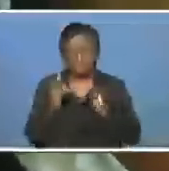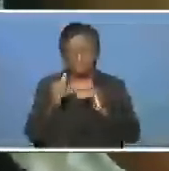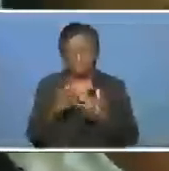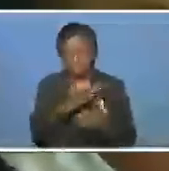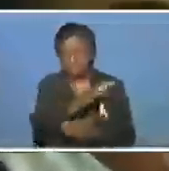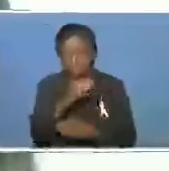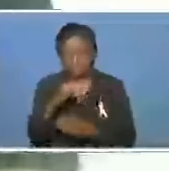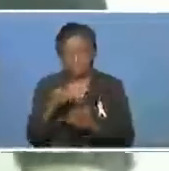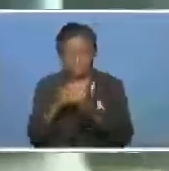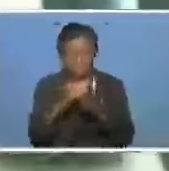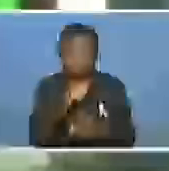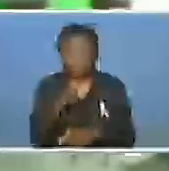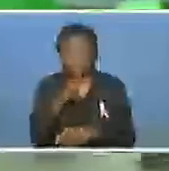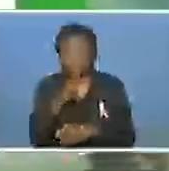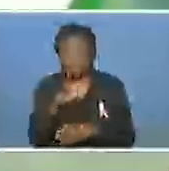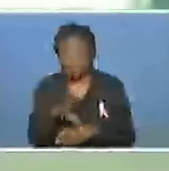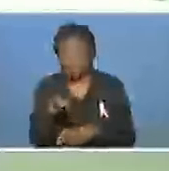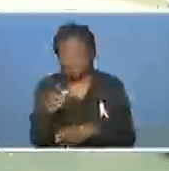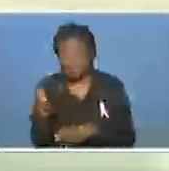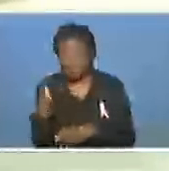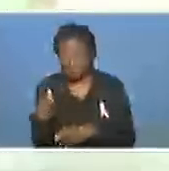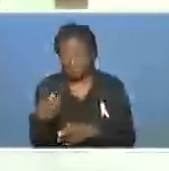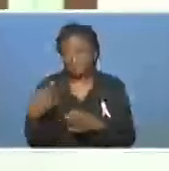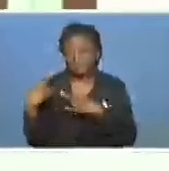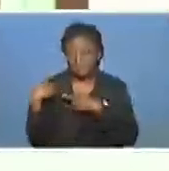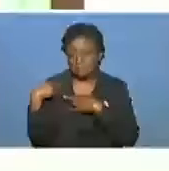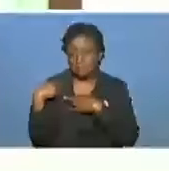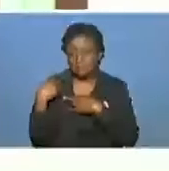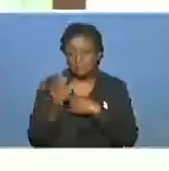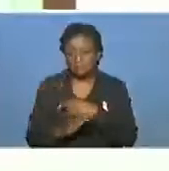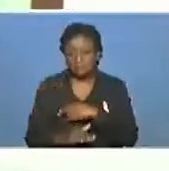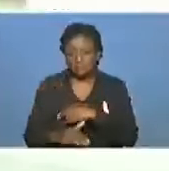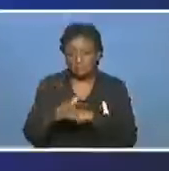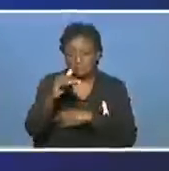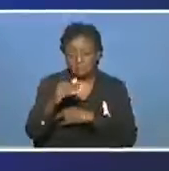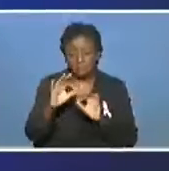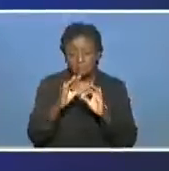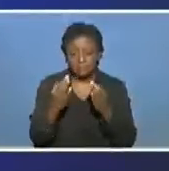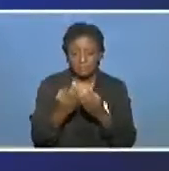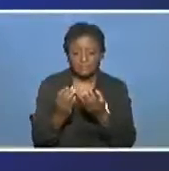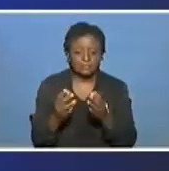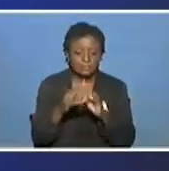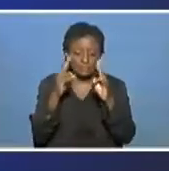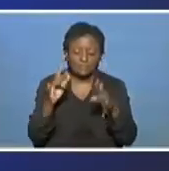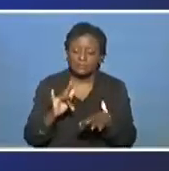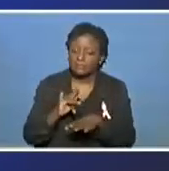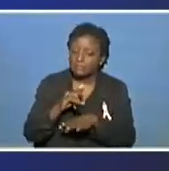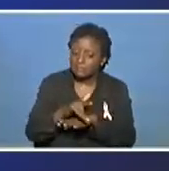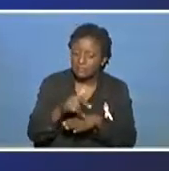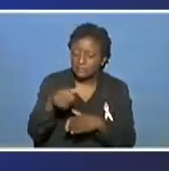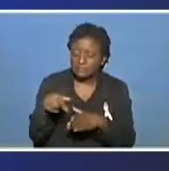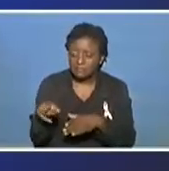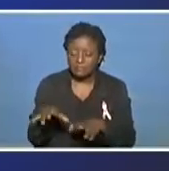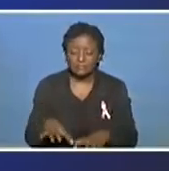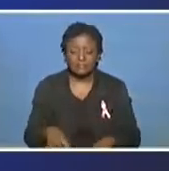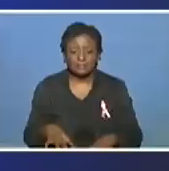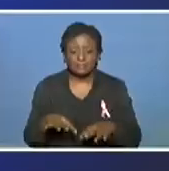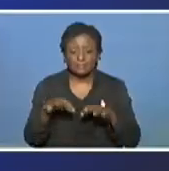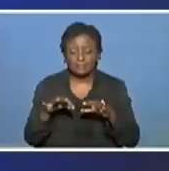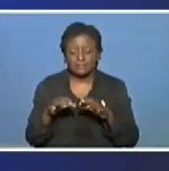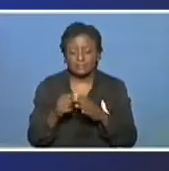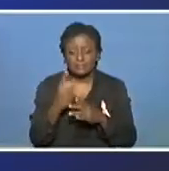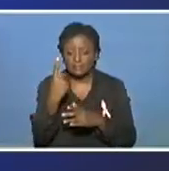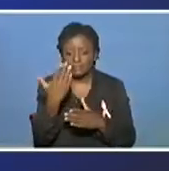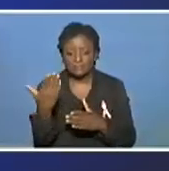themselves assuming the responsibility of raising a family very early in their lives. And one of the themes that we notice when